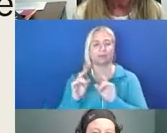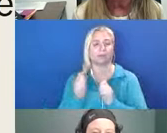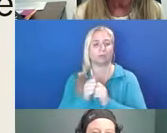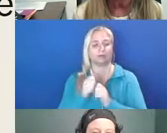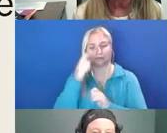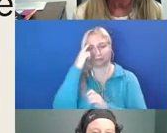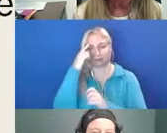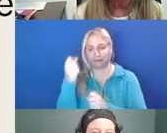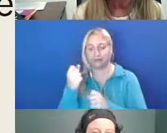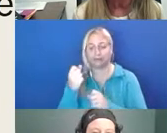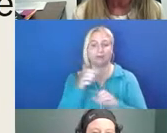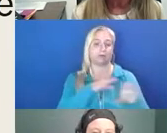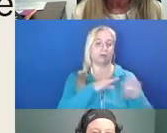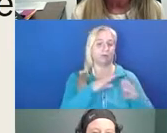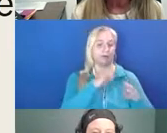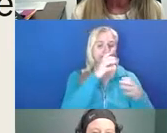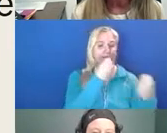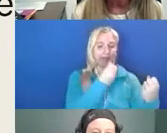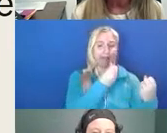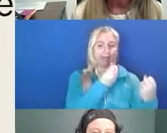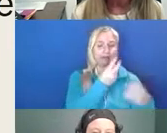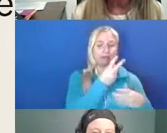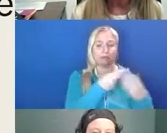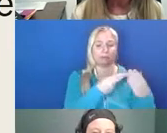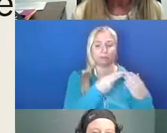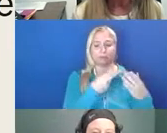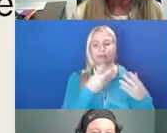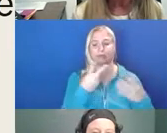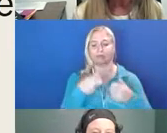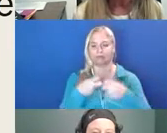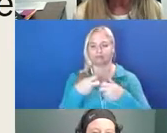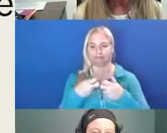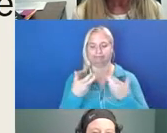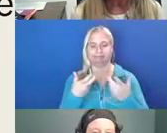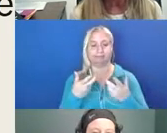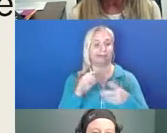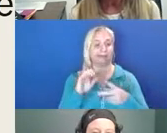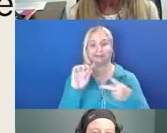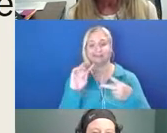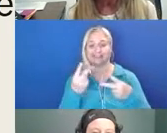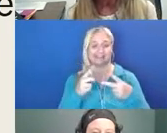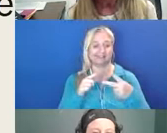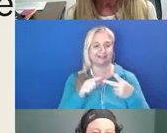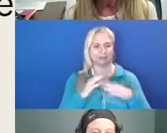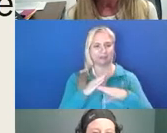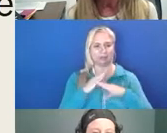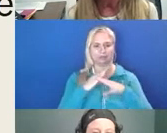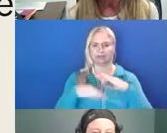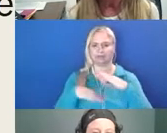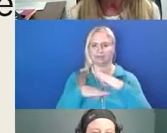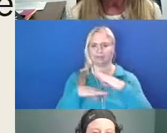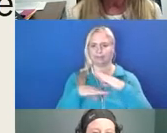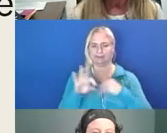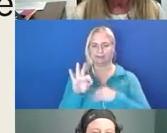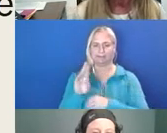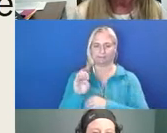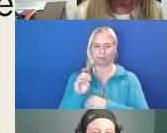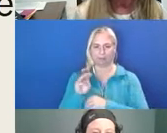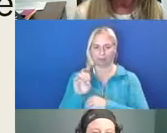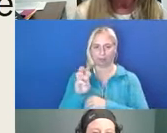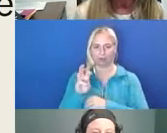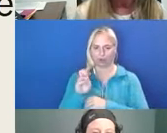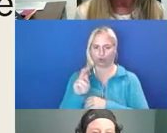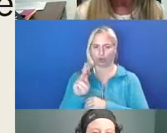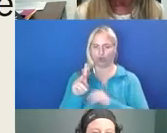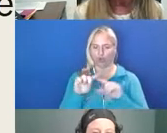or behavioral health problems. And the second bullet suggesting that it's these prevention-based frameworks that have